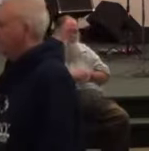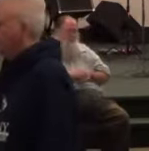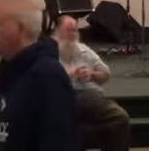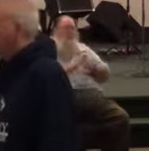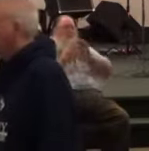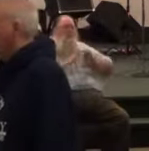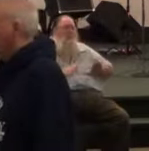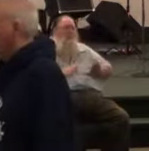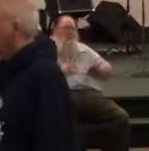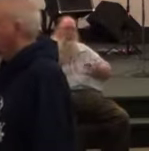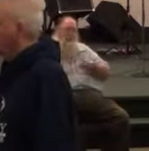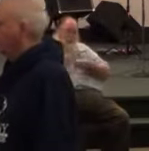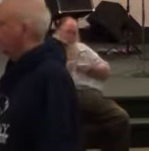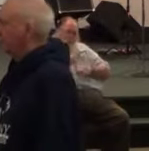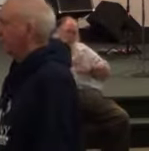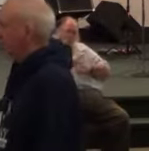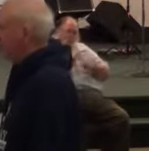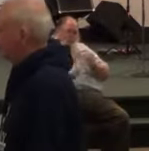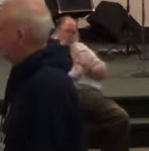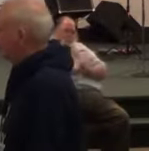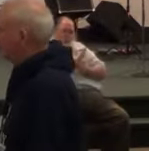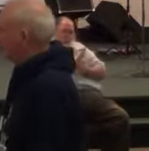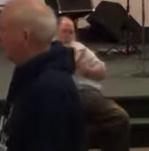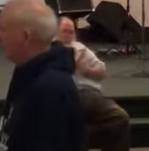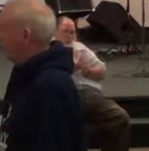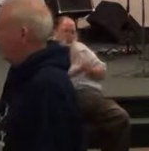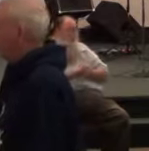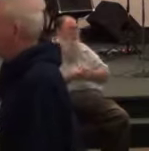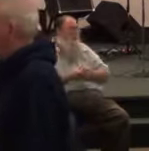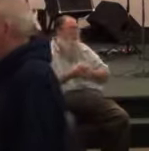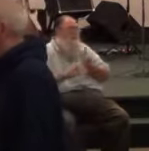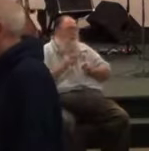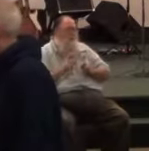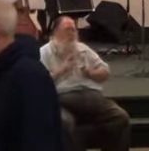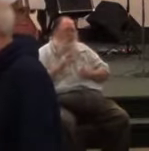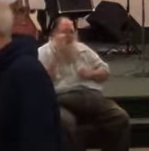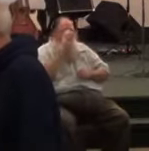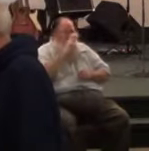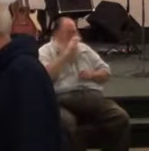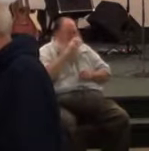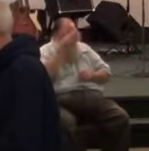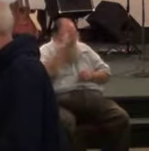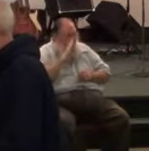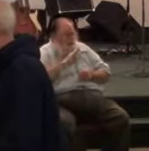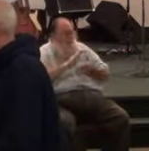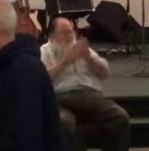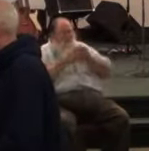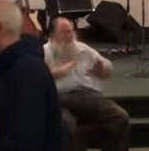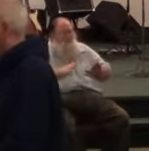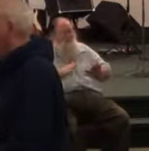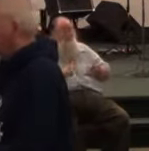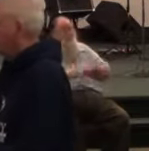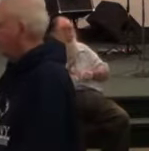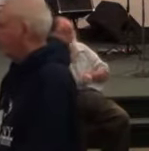Peace brings church growth. People are seeking out the peace of God. And when they